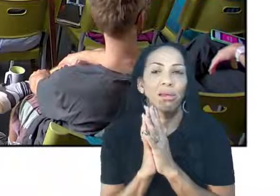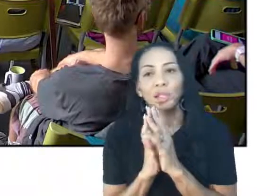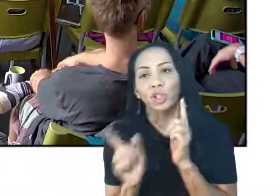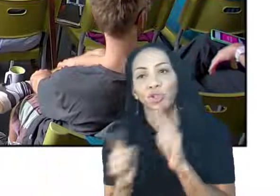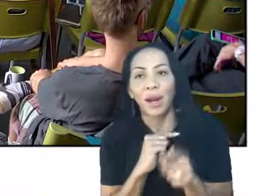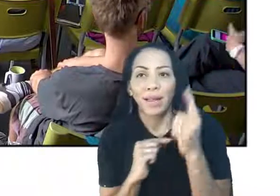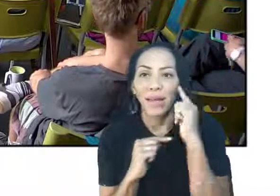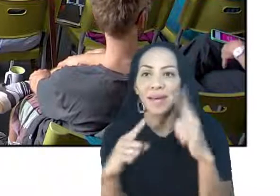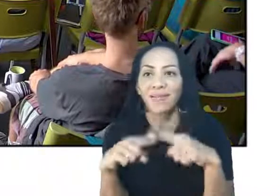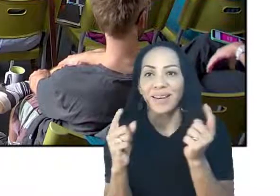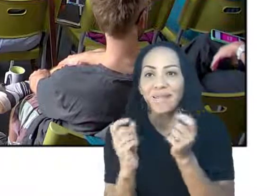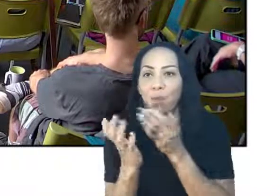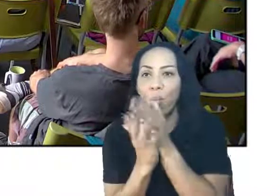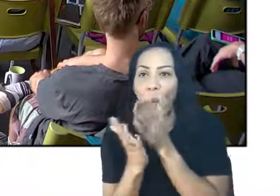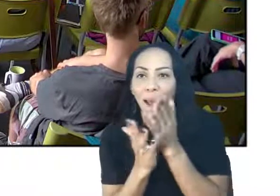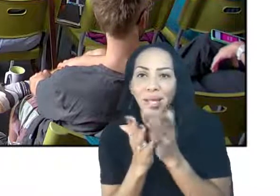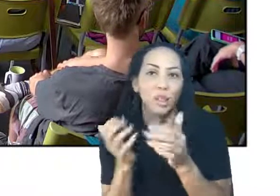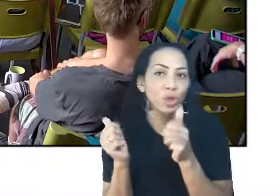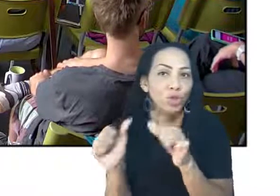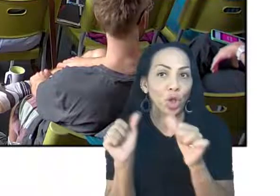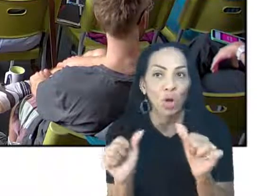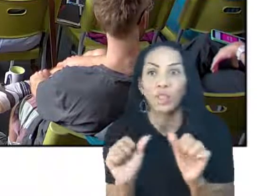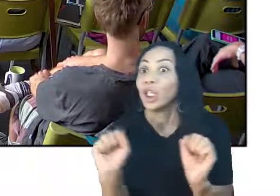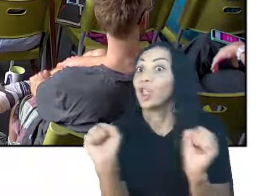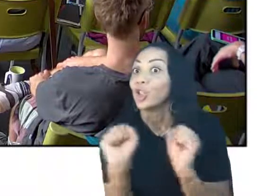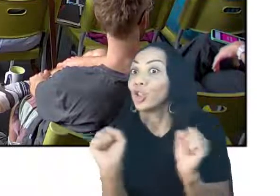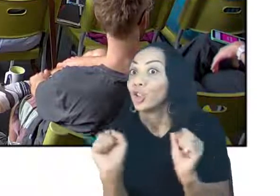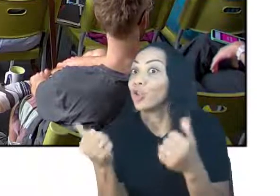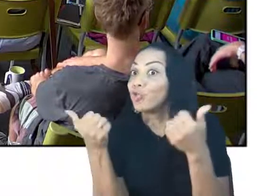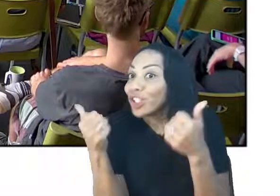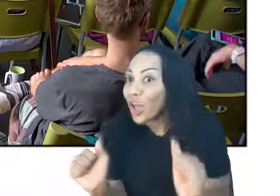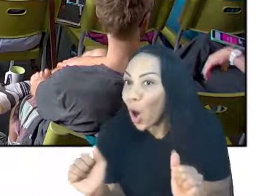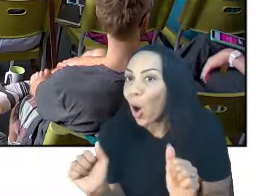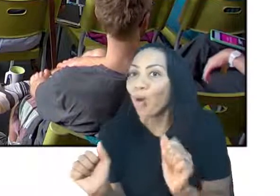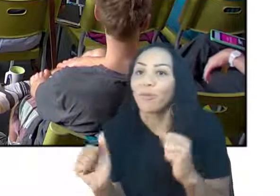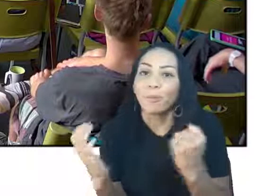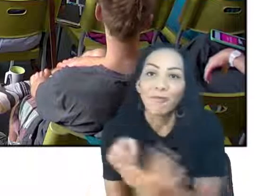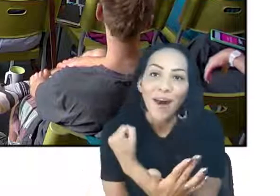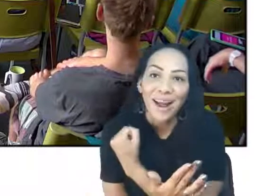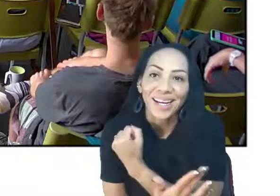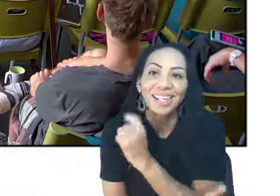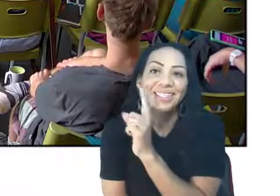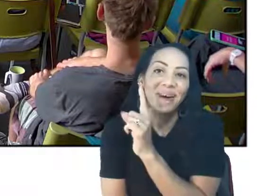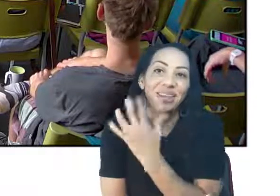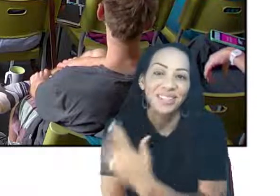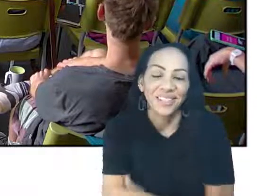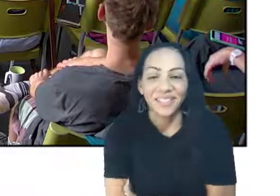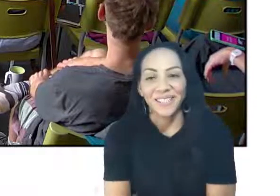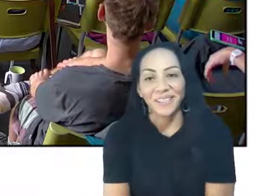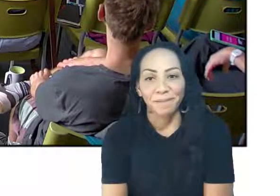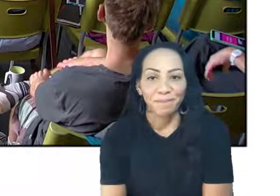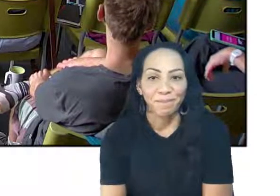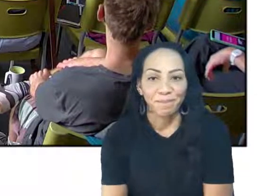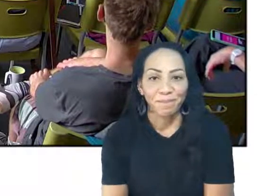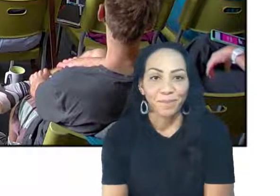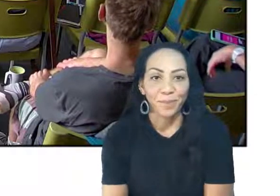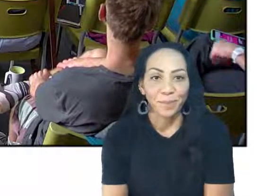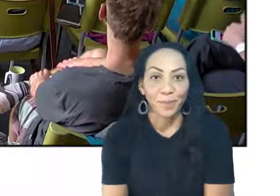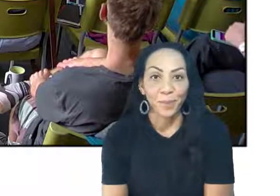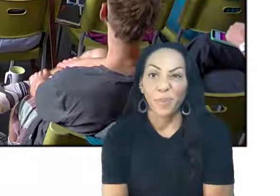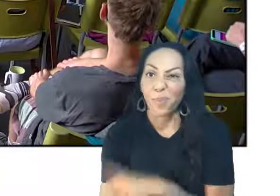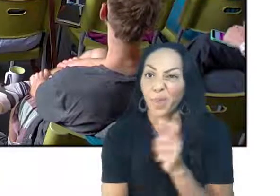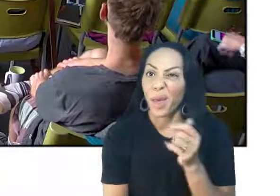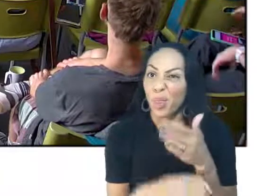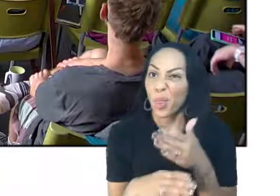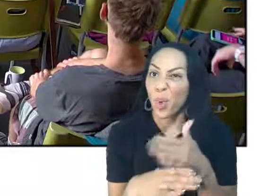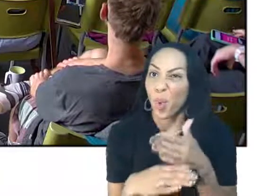that. Not with any results yet, I'm afraid. But yeah. I mean, I'd be really, I mean, the work that Rosanna's doing is